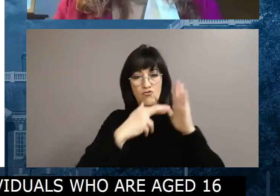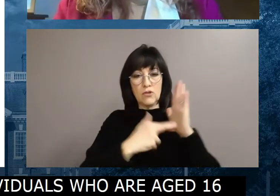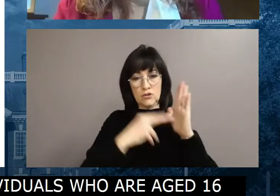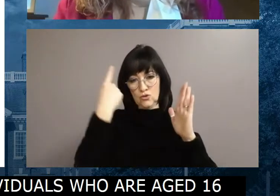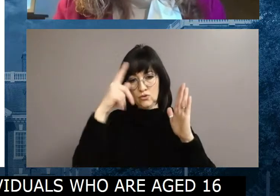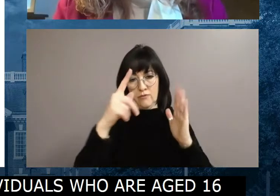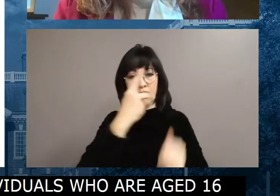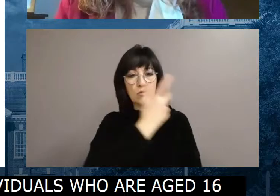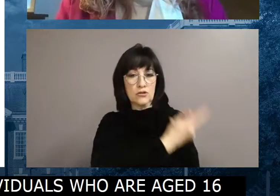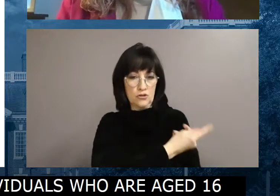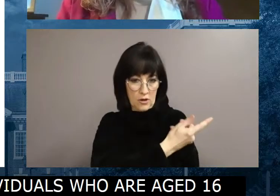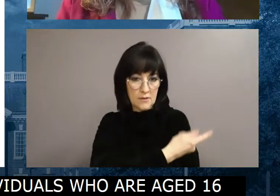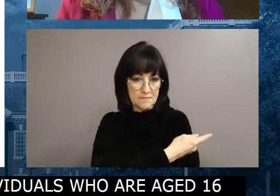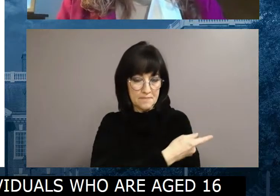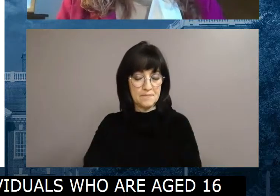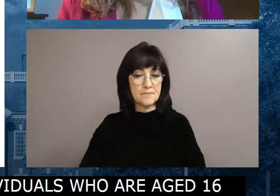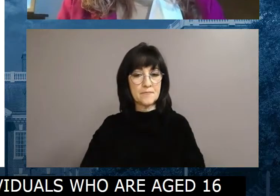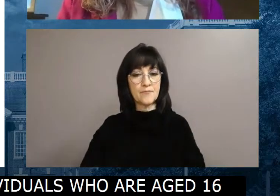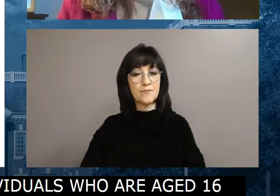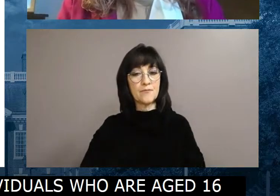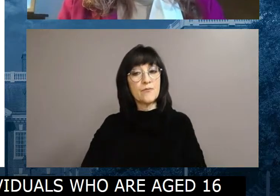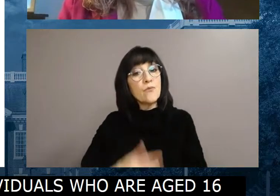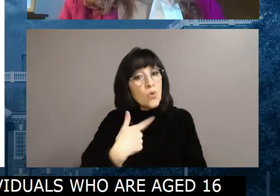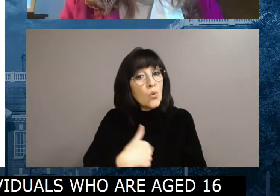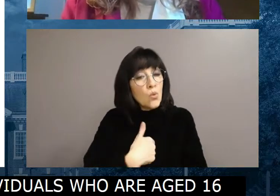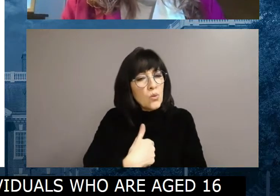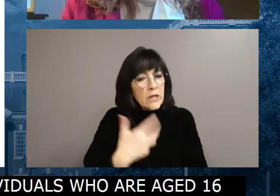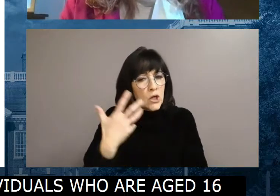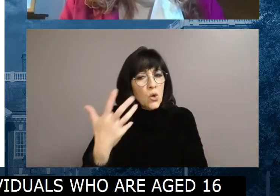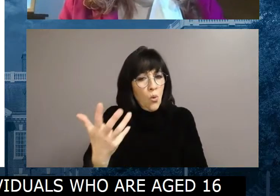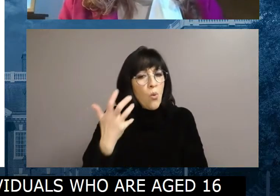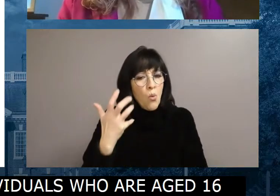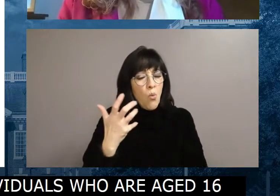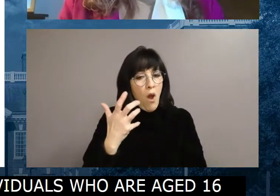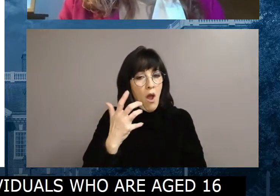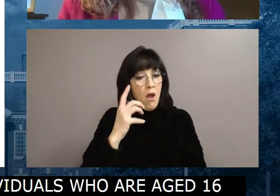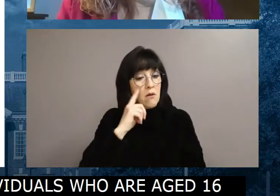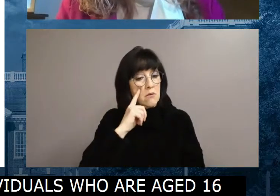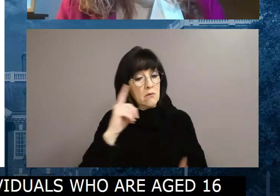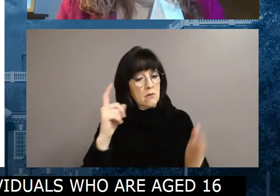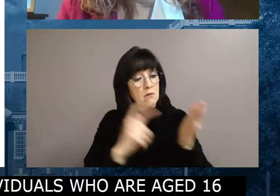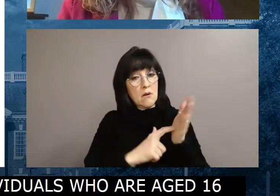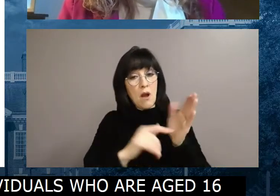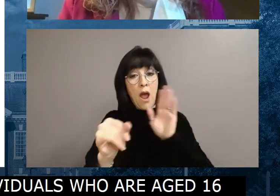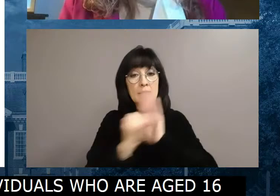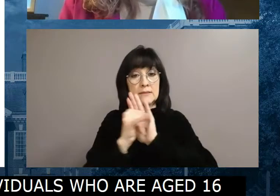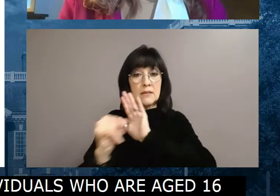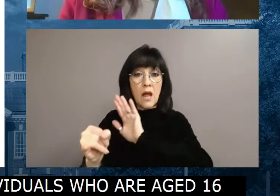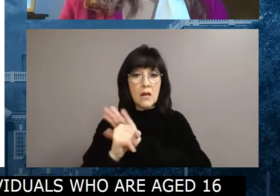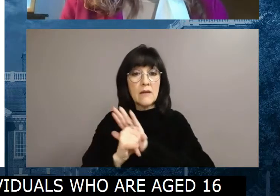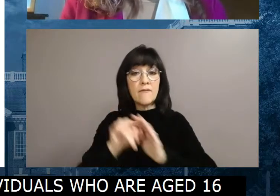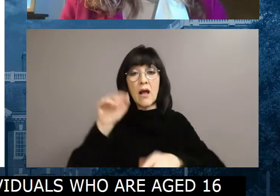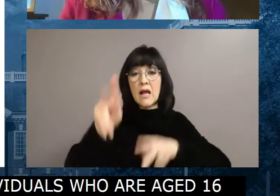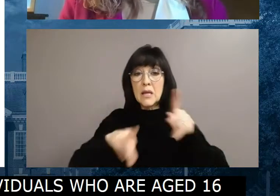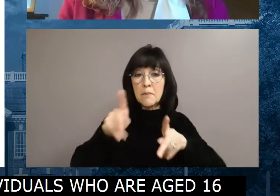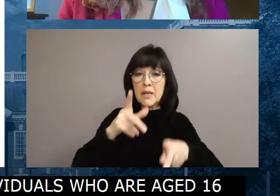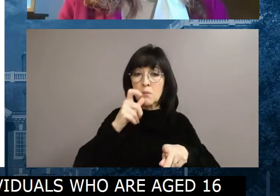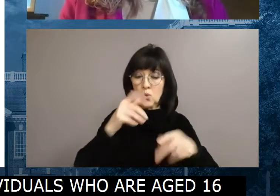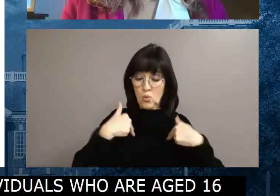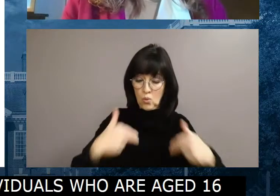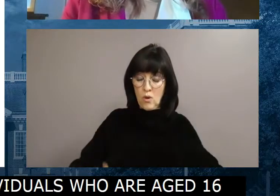continue to use a methodology where we're identifying people by risk. So, numbers of chronic condition,